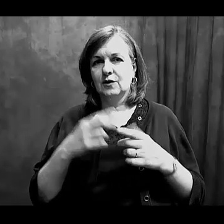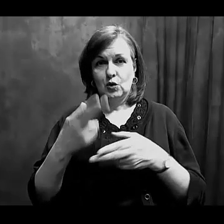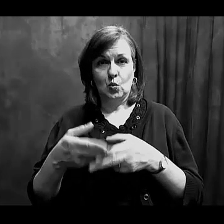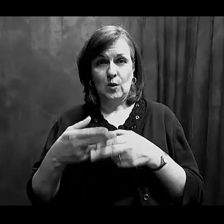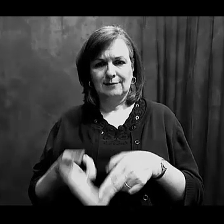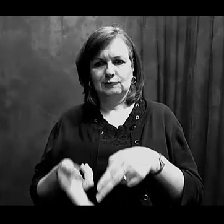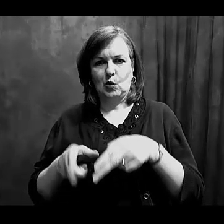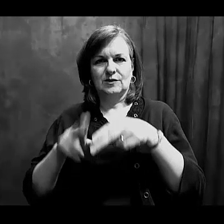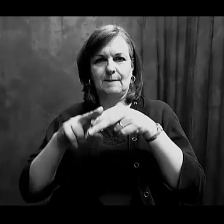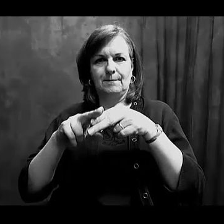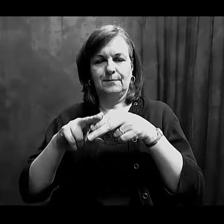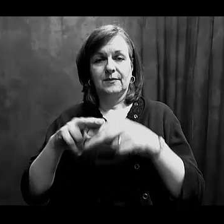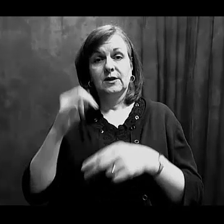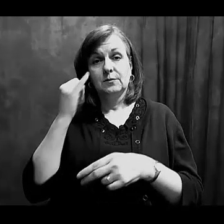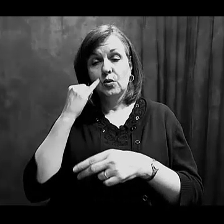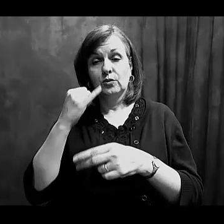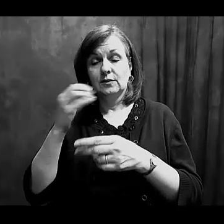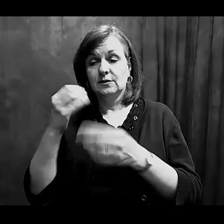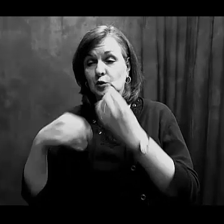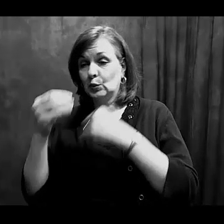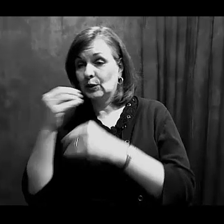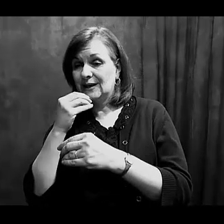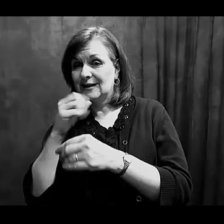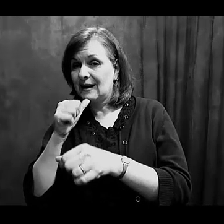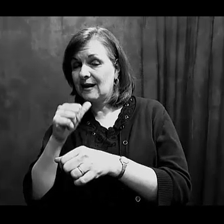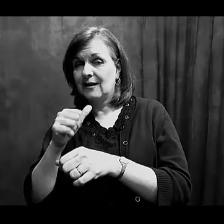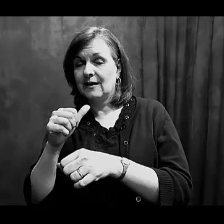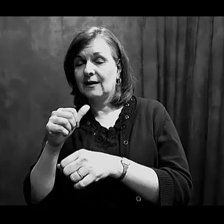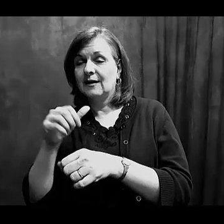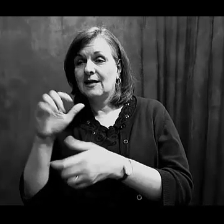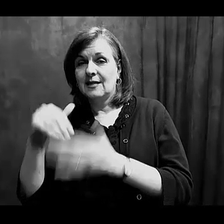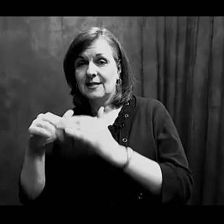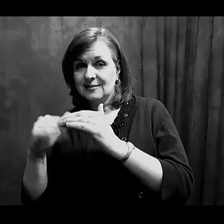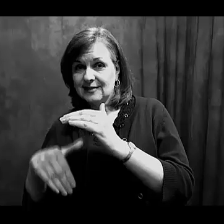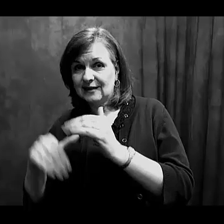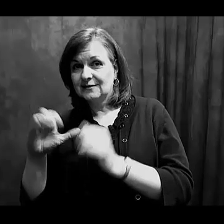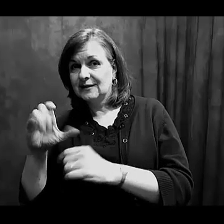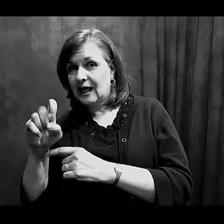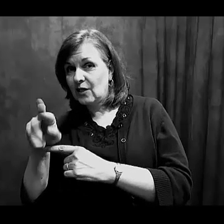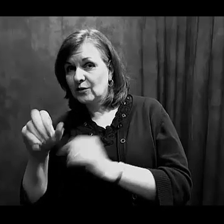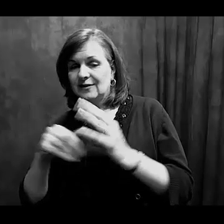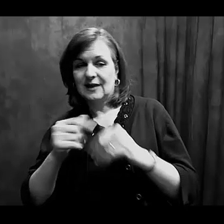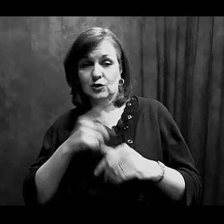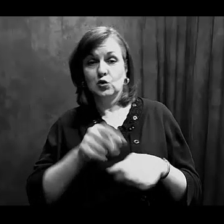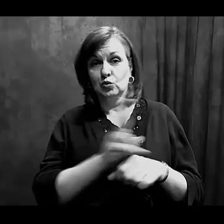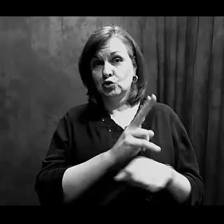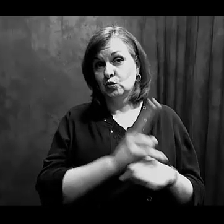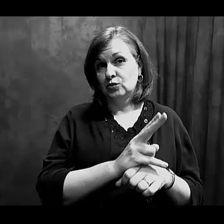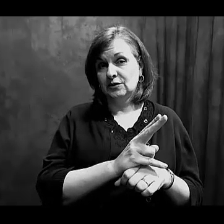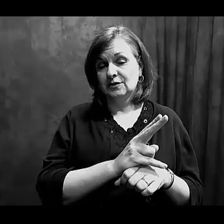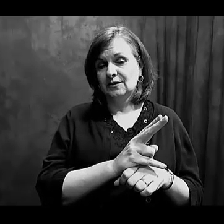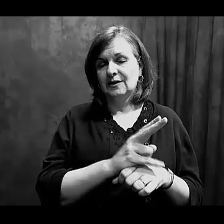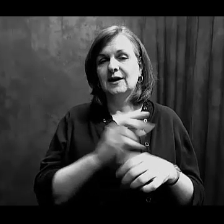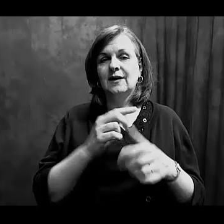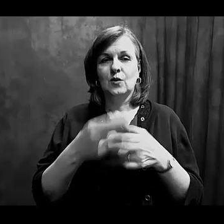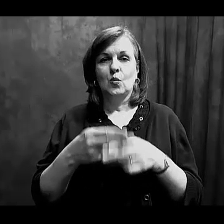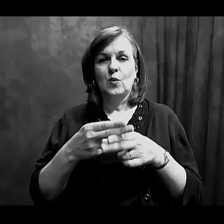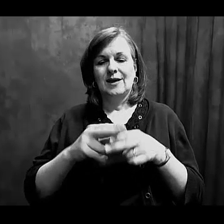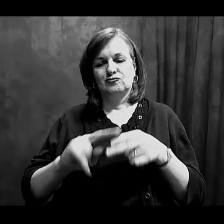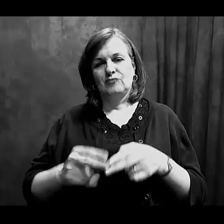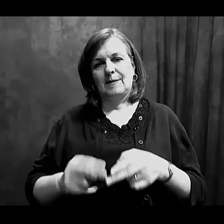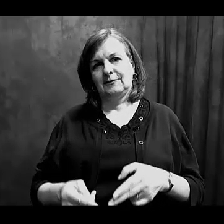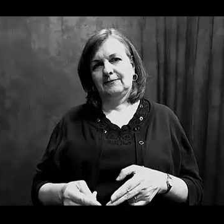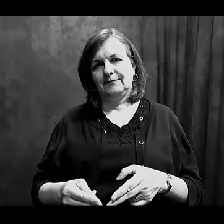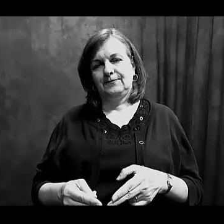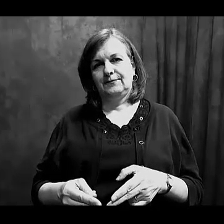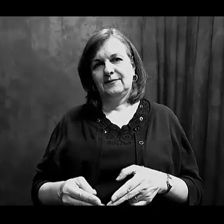are breaking down, we get more or less energy depending on the actual macromolecule itself.